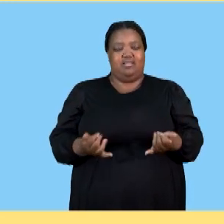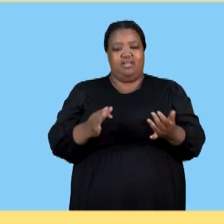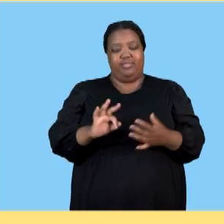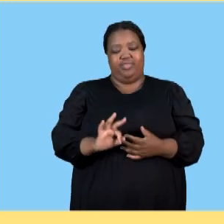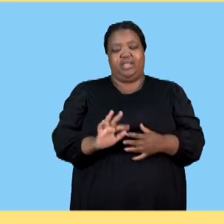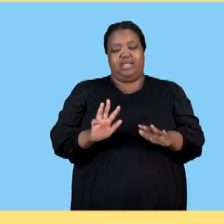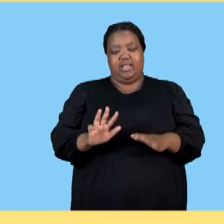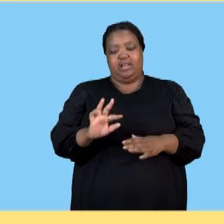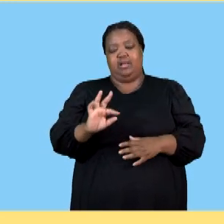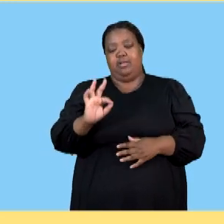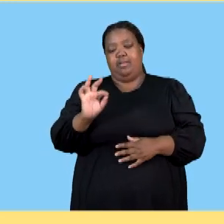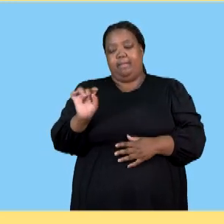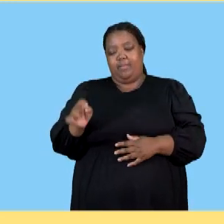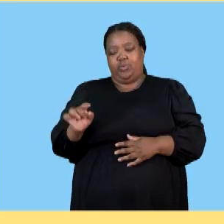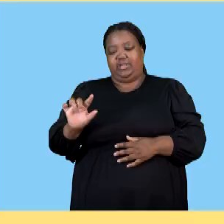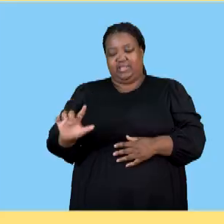39.7%.